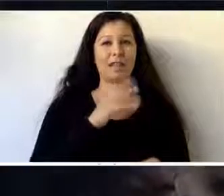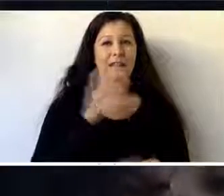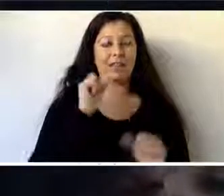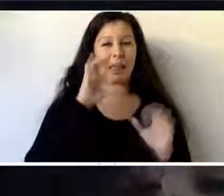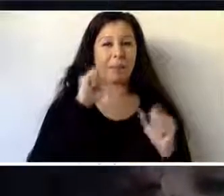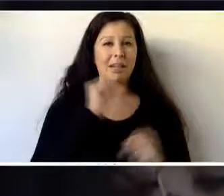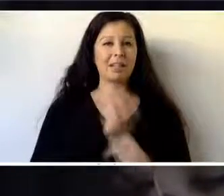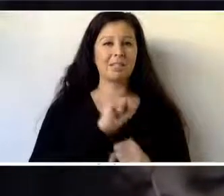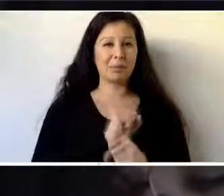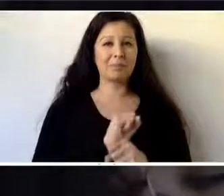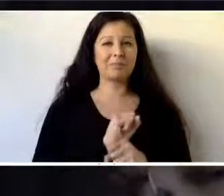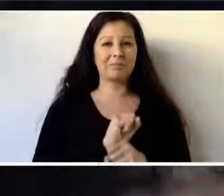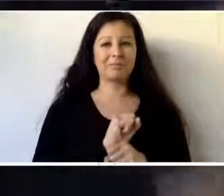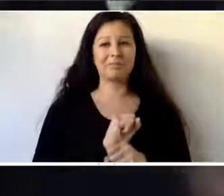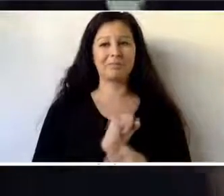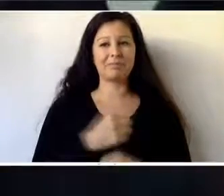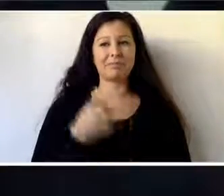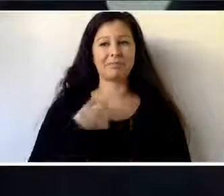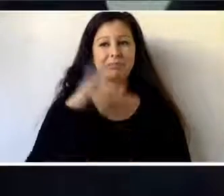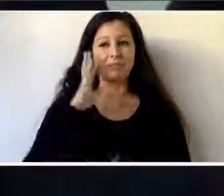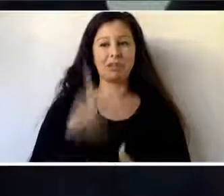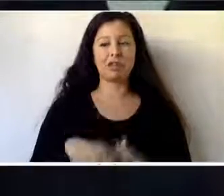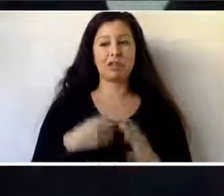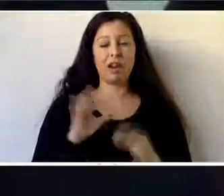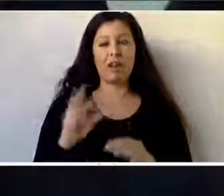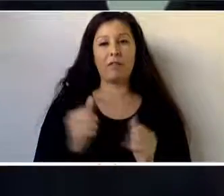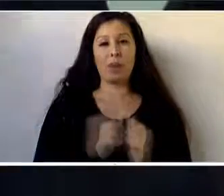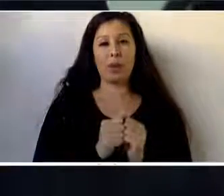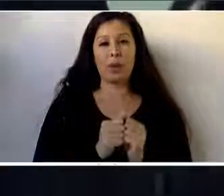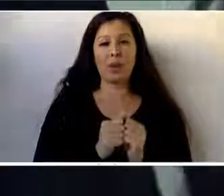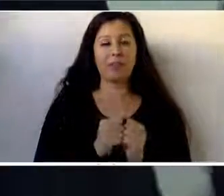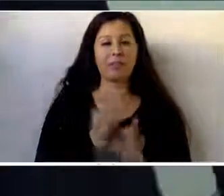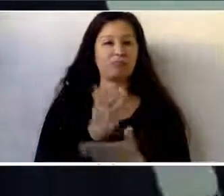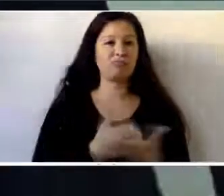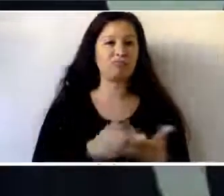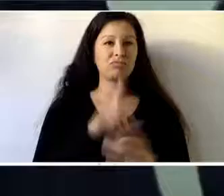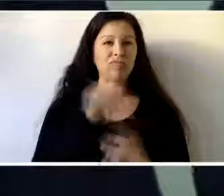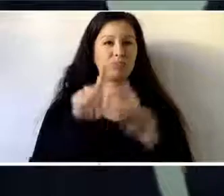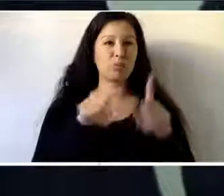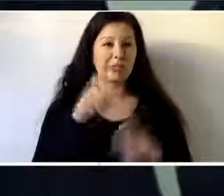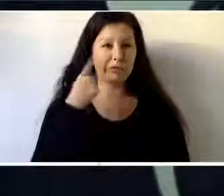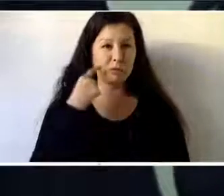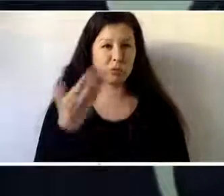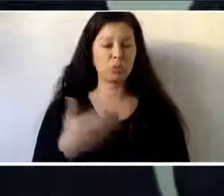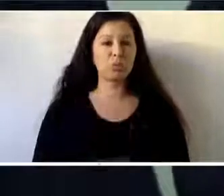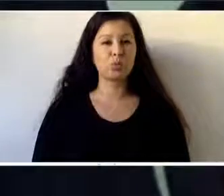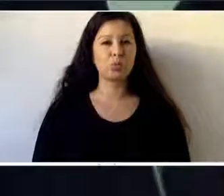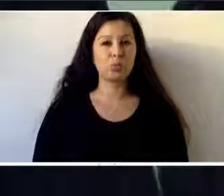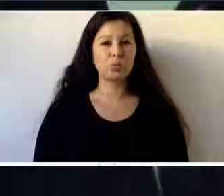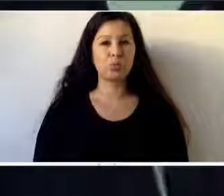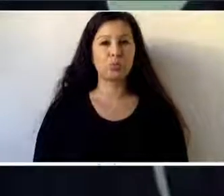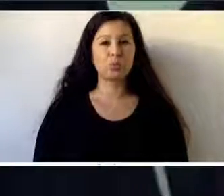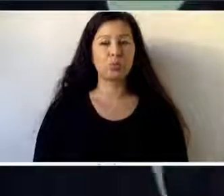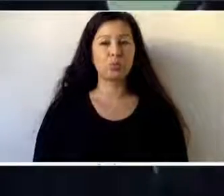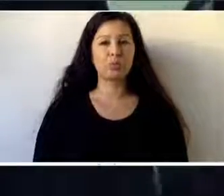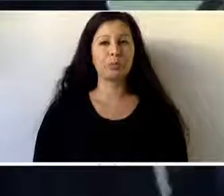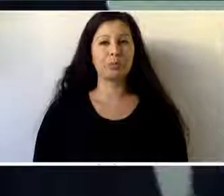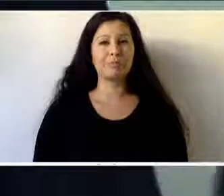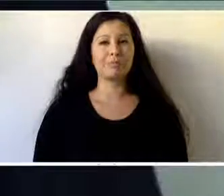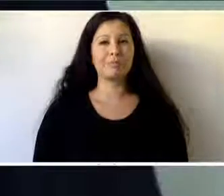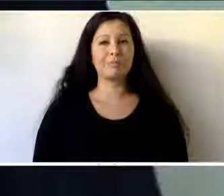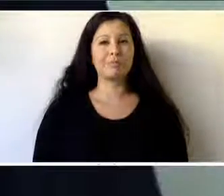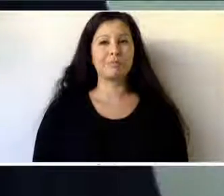work. I'm gonna start off with just a couple of questions that came up during your